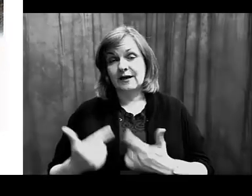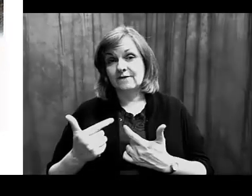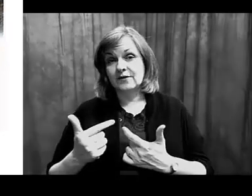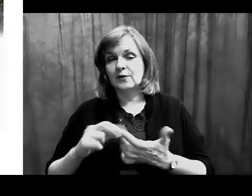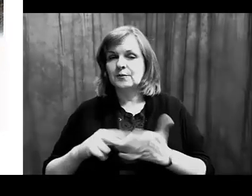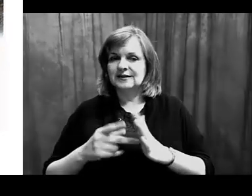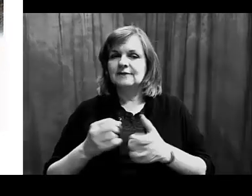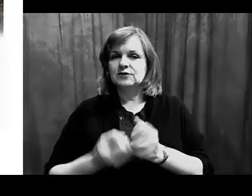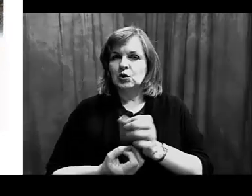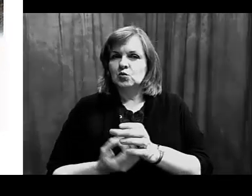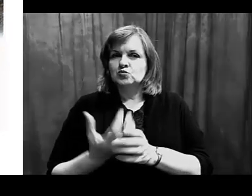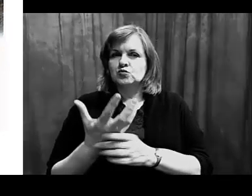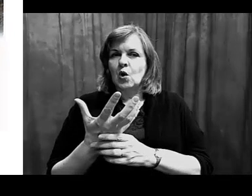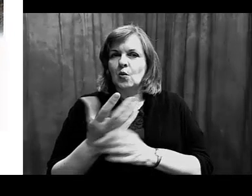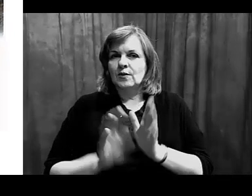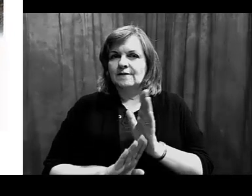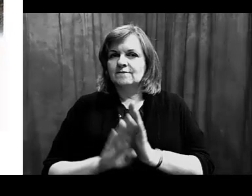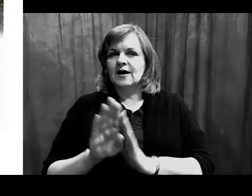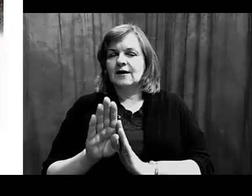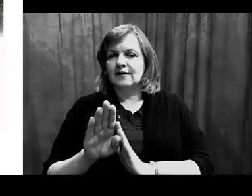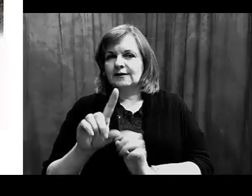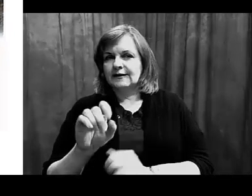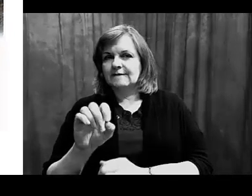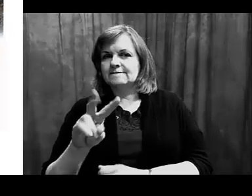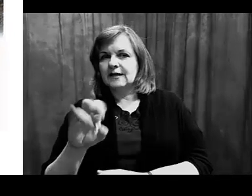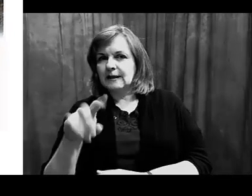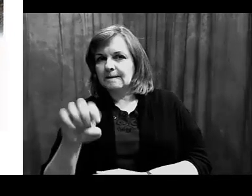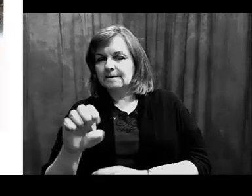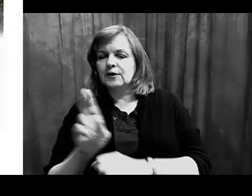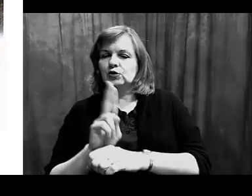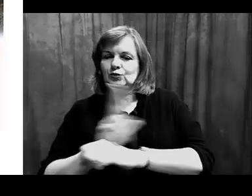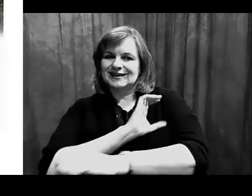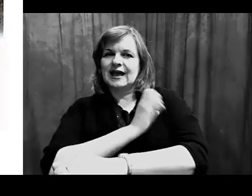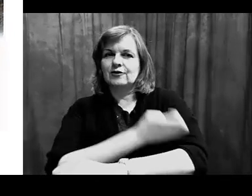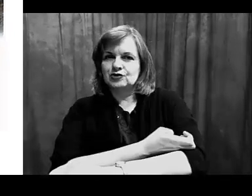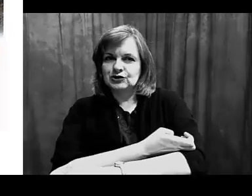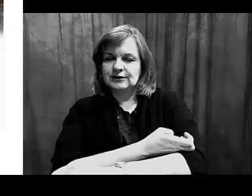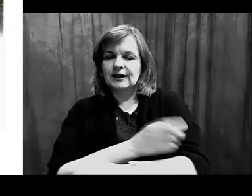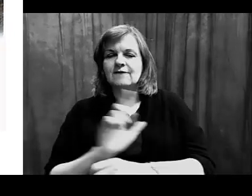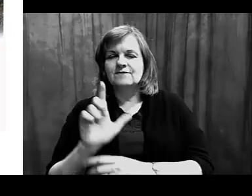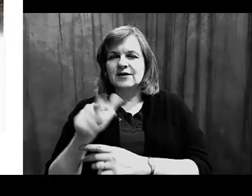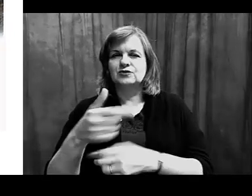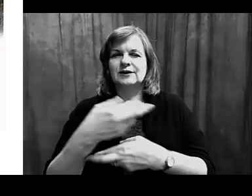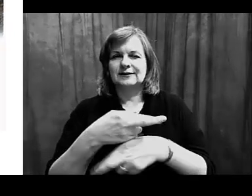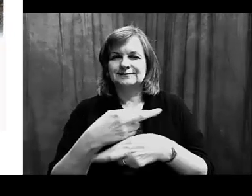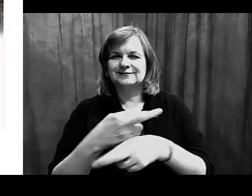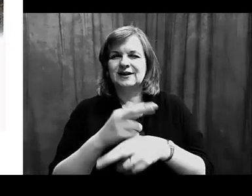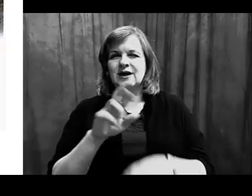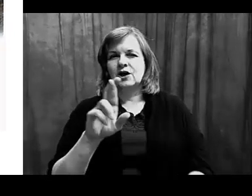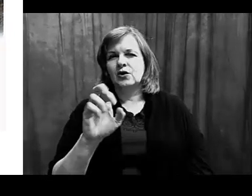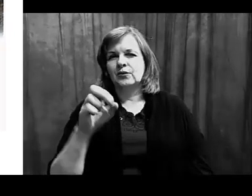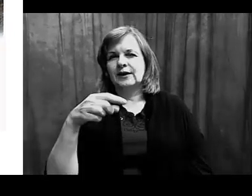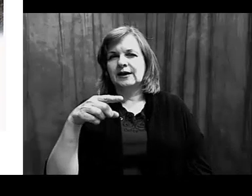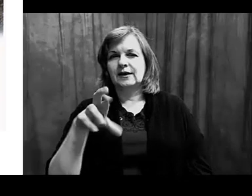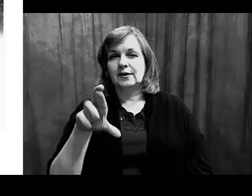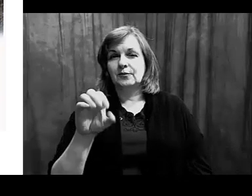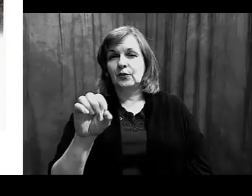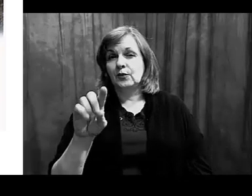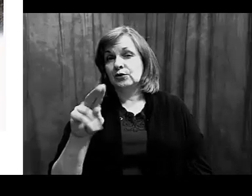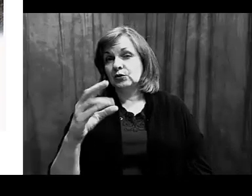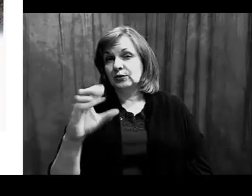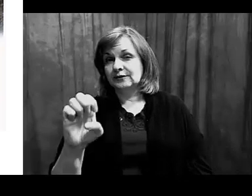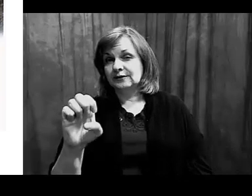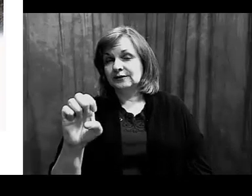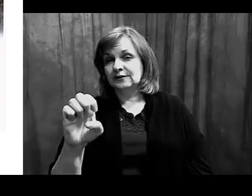to grow and develop through using energy. They're going to eventually have to reproduce, but this